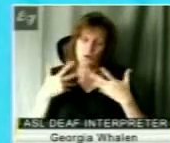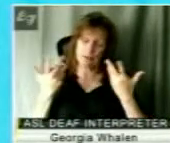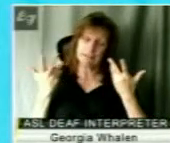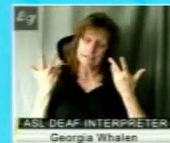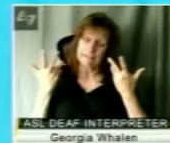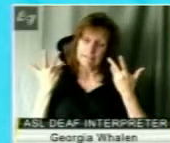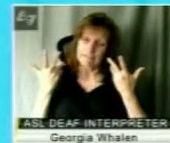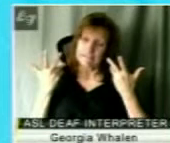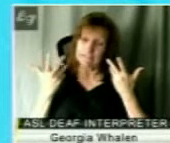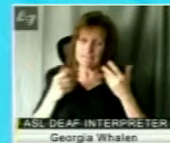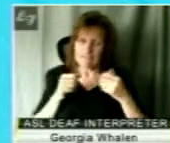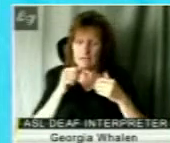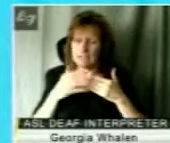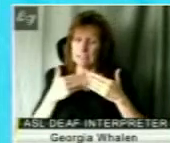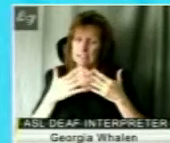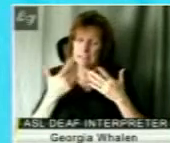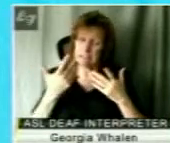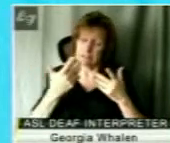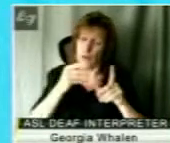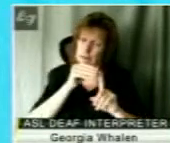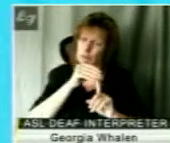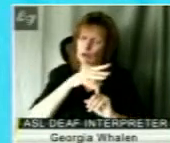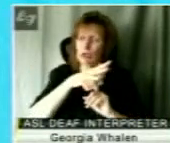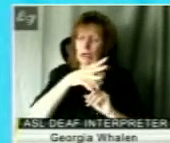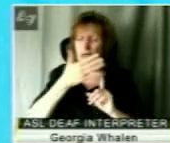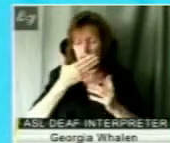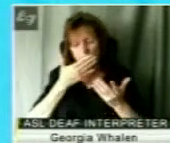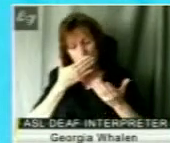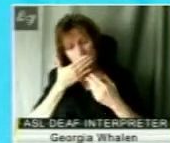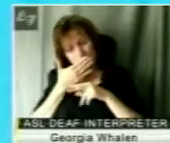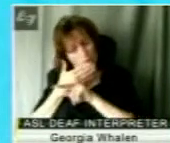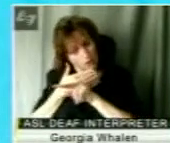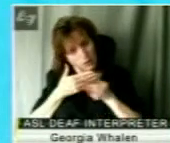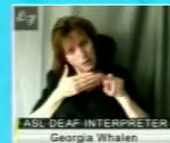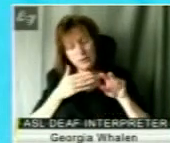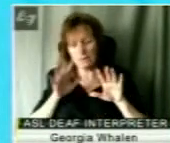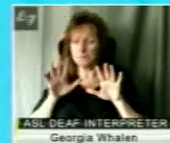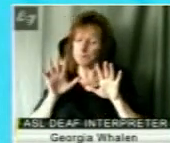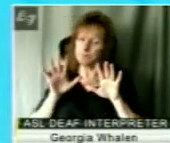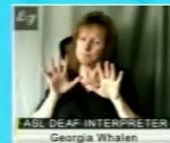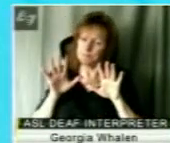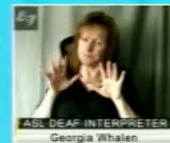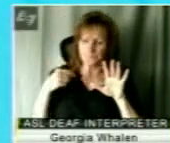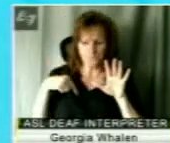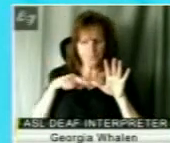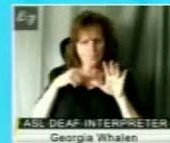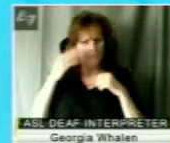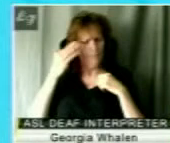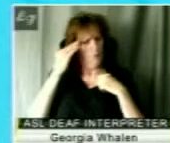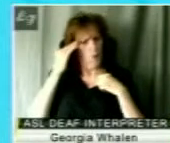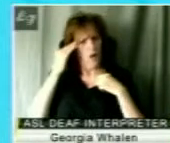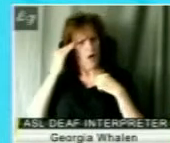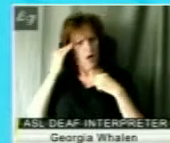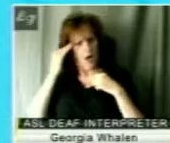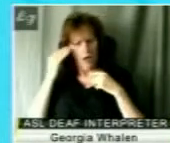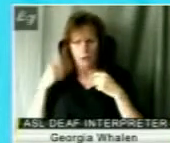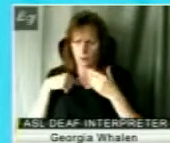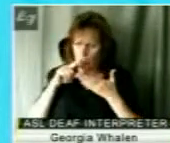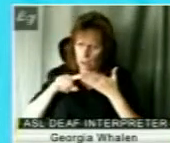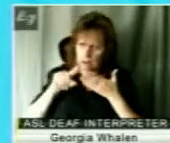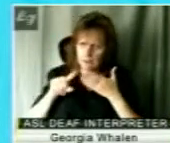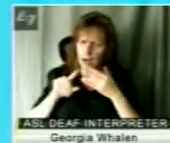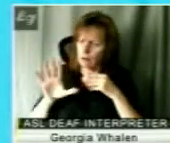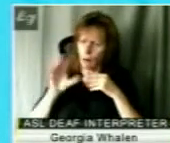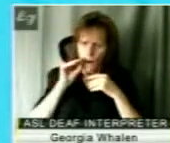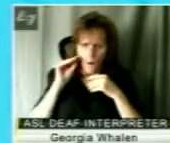so, you know, continue to watch this, monitor it closely. And we're doing very much that here in Hamilton by inspecting them regularly